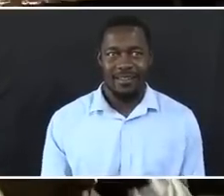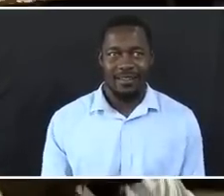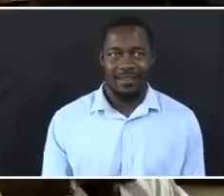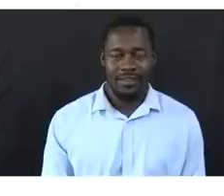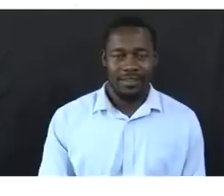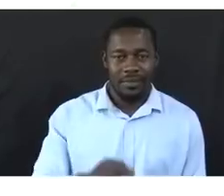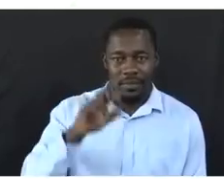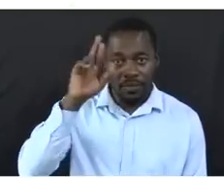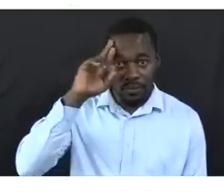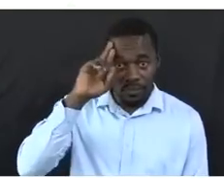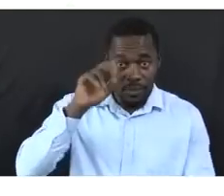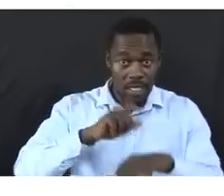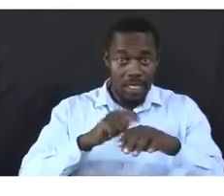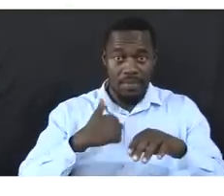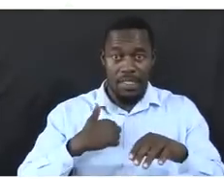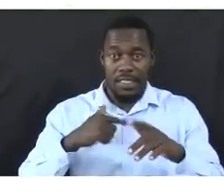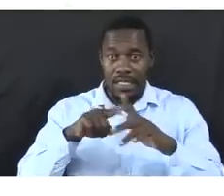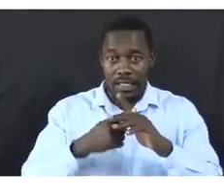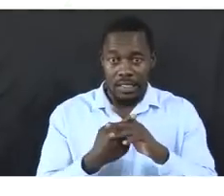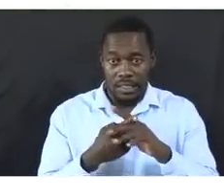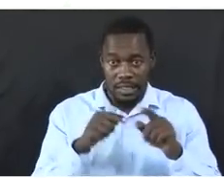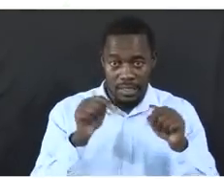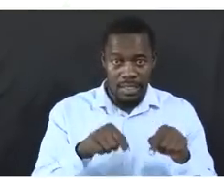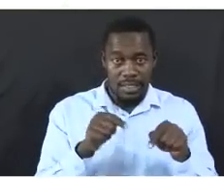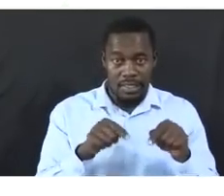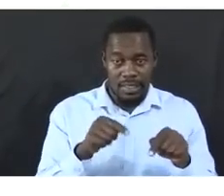Remember when I started these discussions, I said